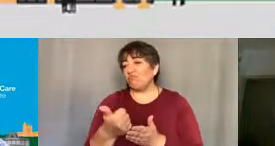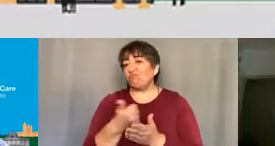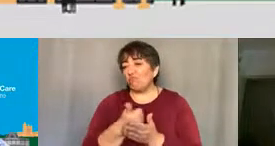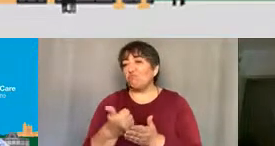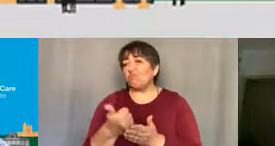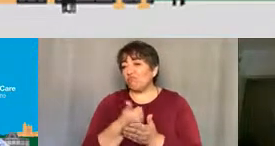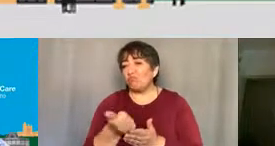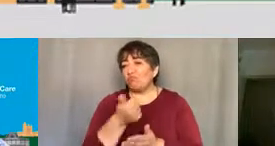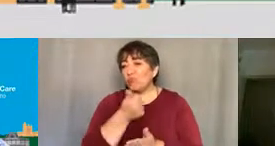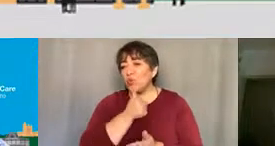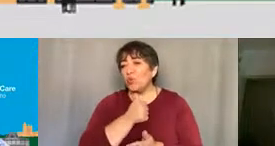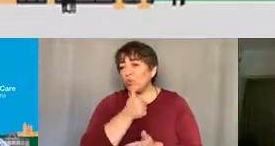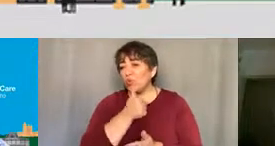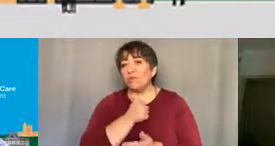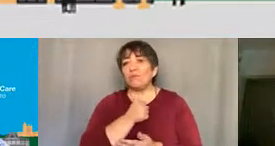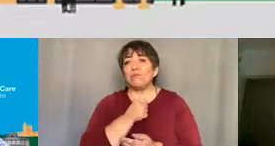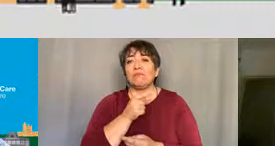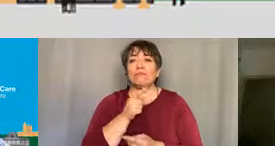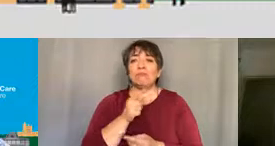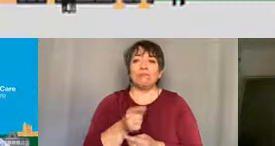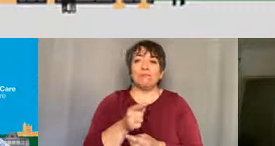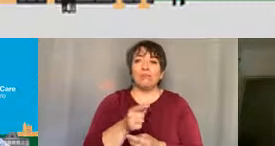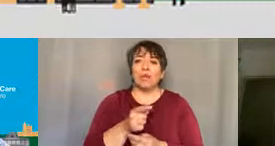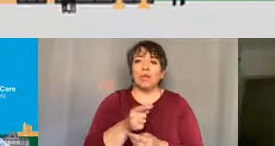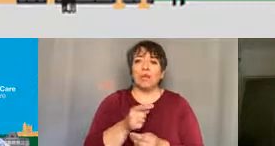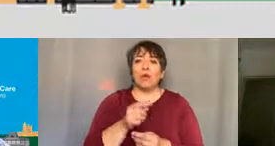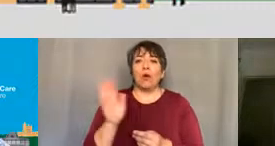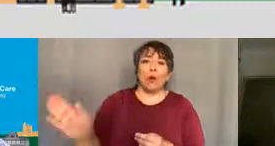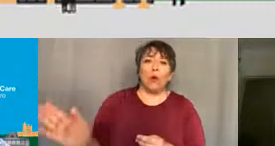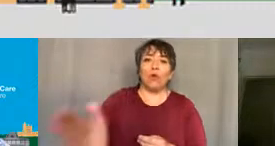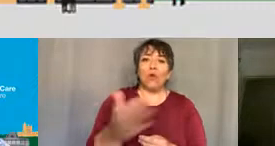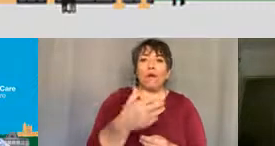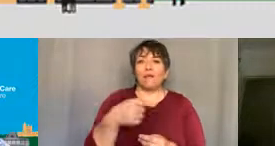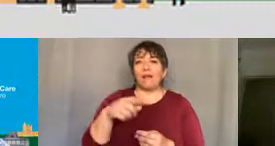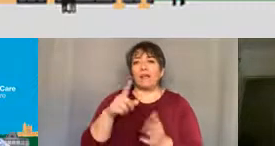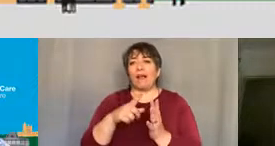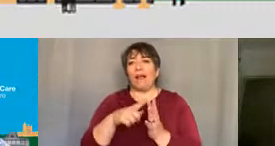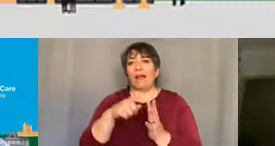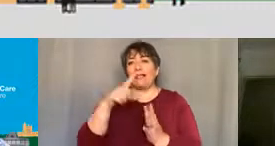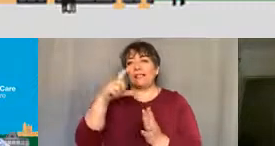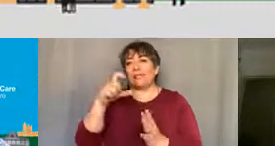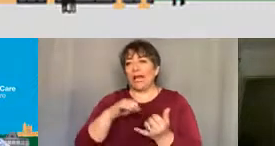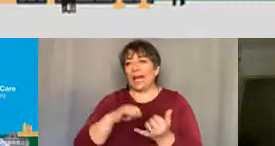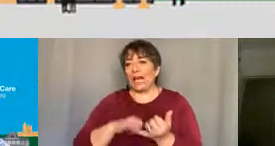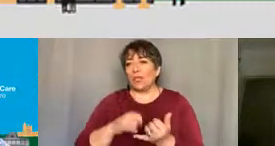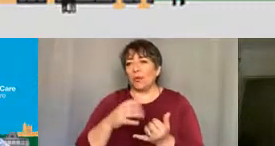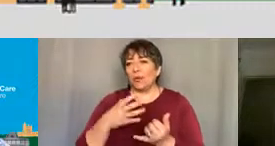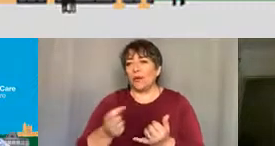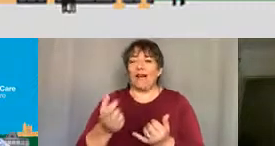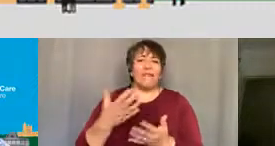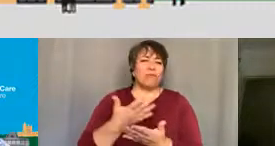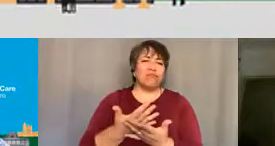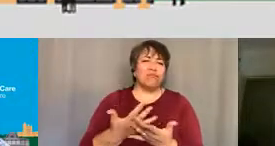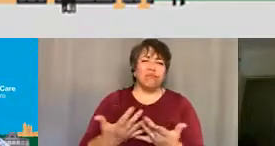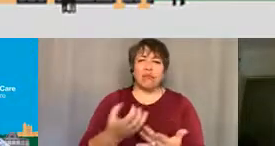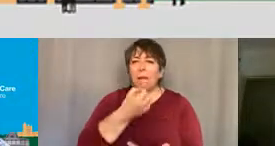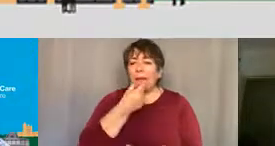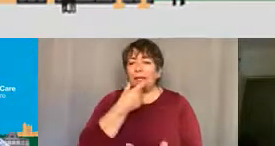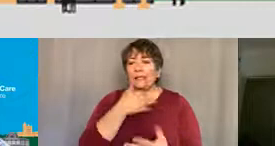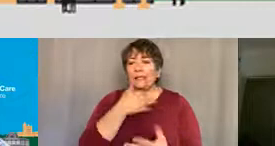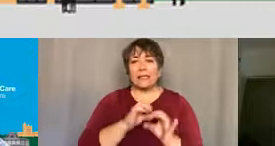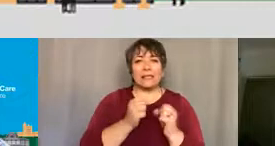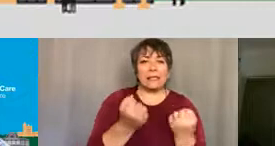of pharmacy teams across the ICS who enable optimal use of medicines and improving those clinical